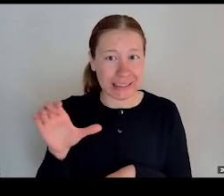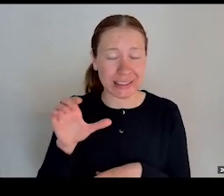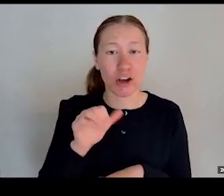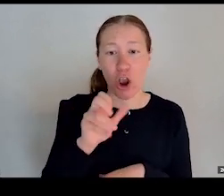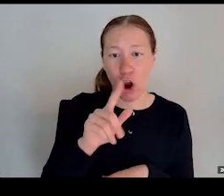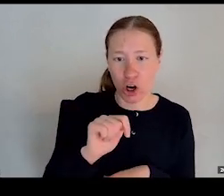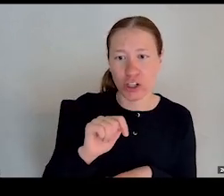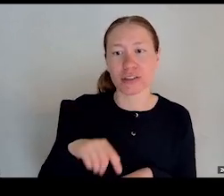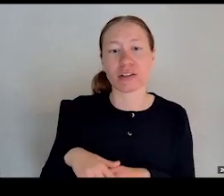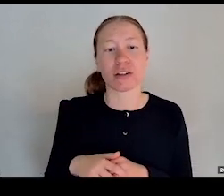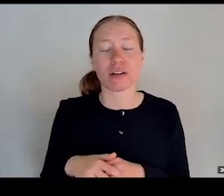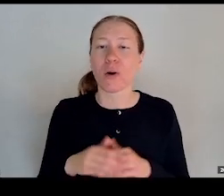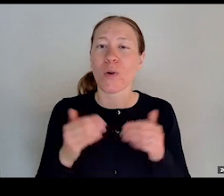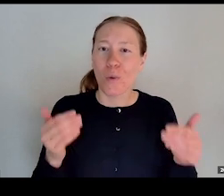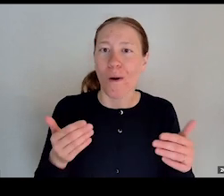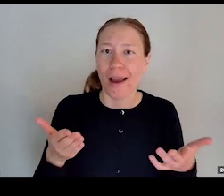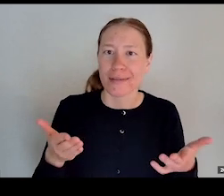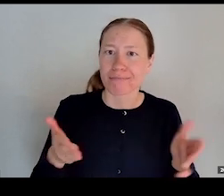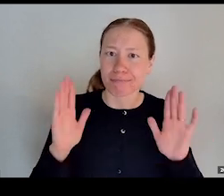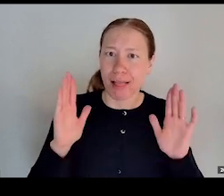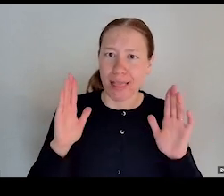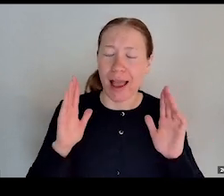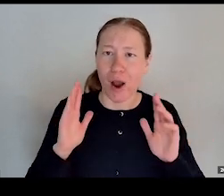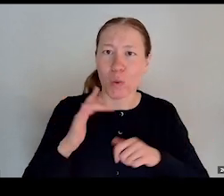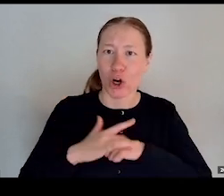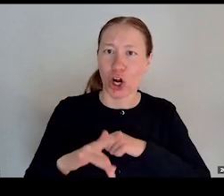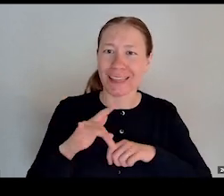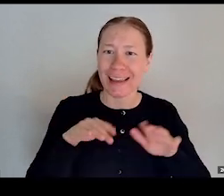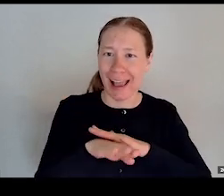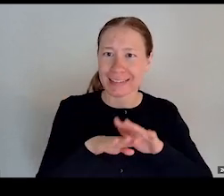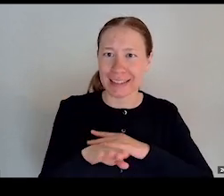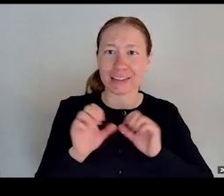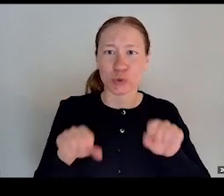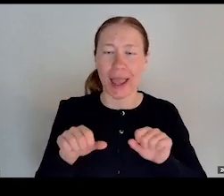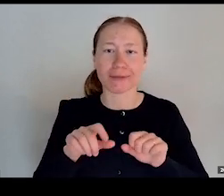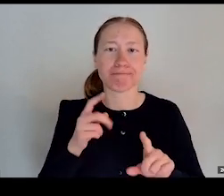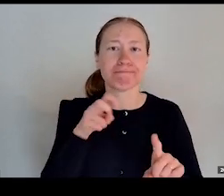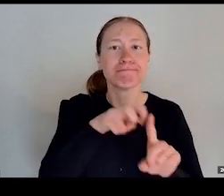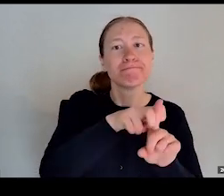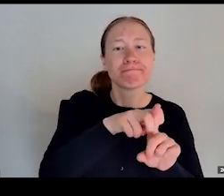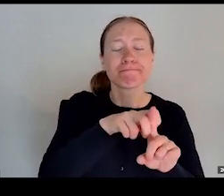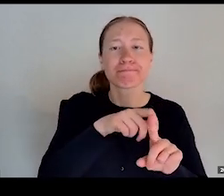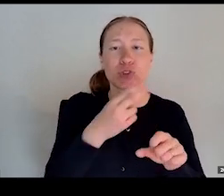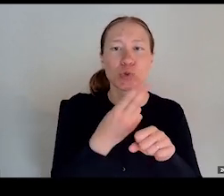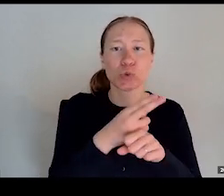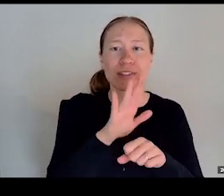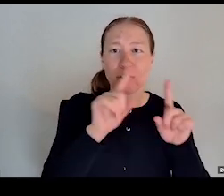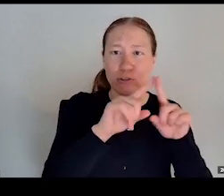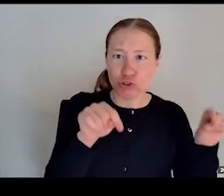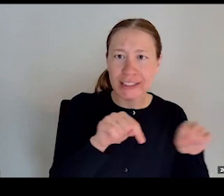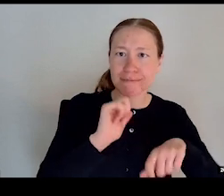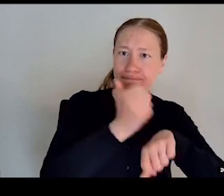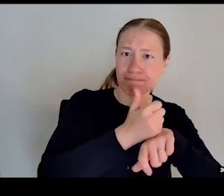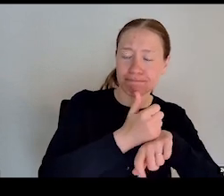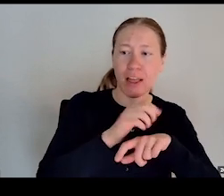allow those individuals early access so that you can pin their screens. assign them accordingly, and ensure that their technology is